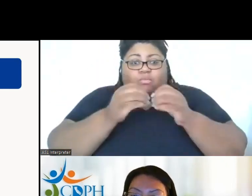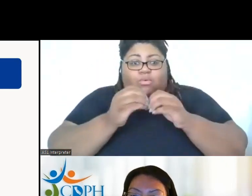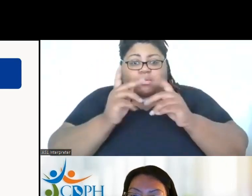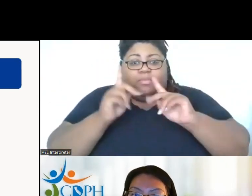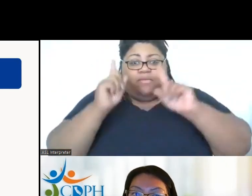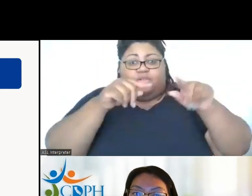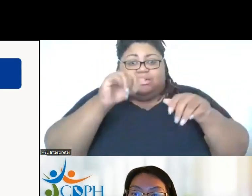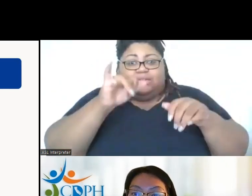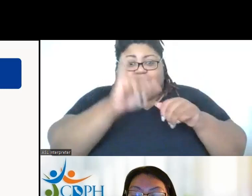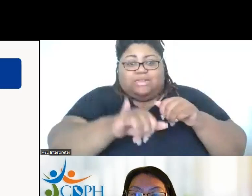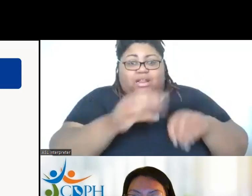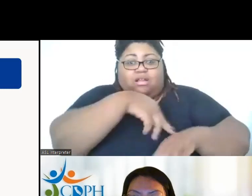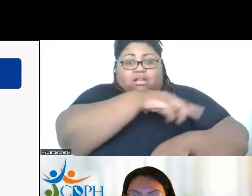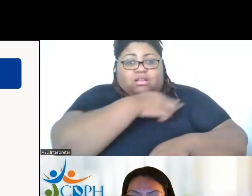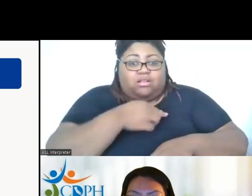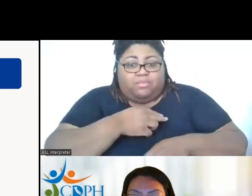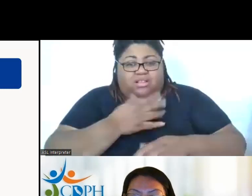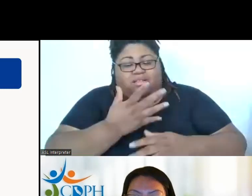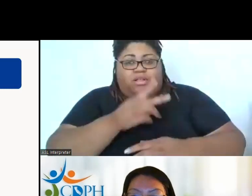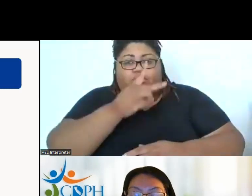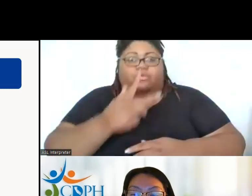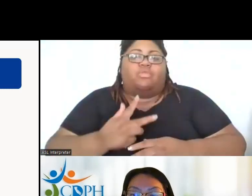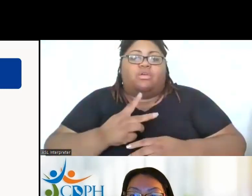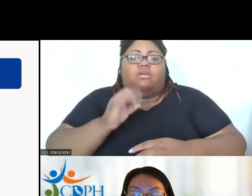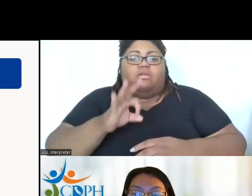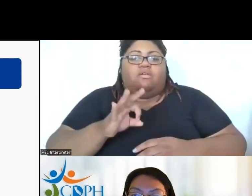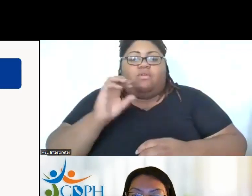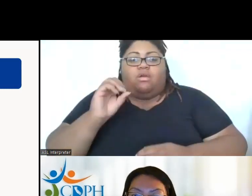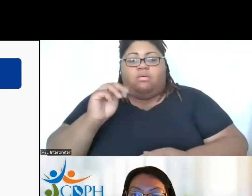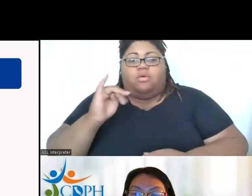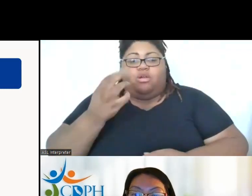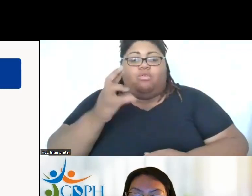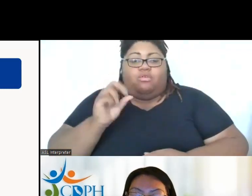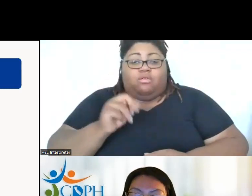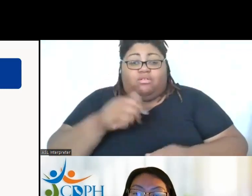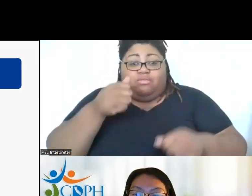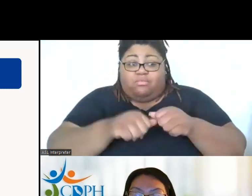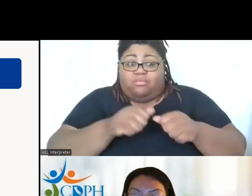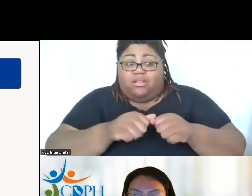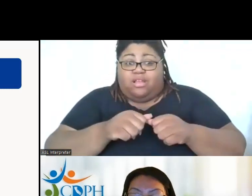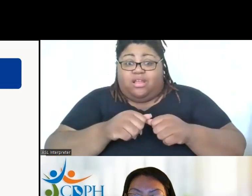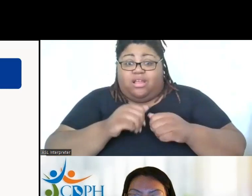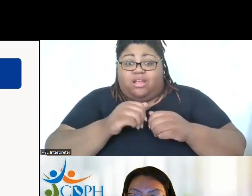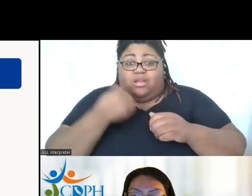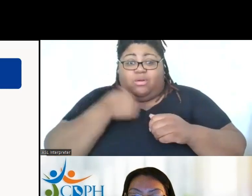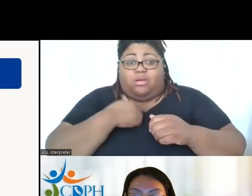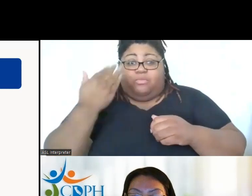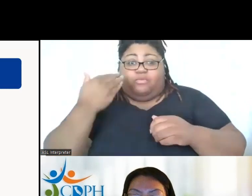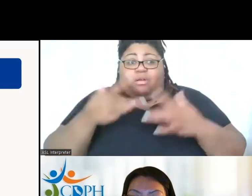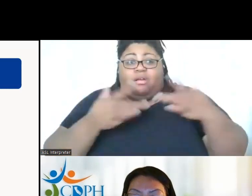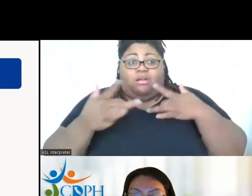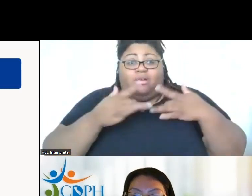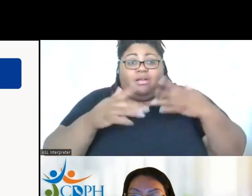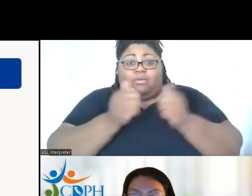viruses is about 2/3 of the Omicron peak. So if you can remember how worried we all were back then